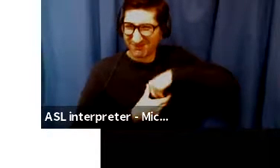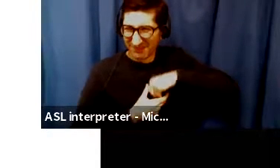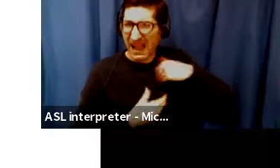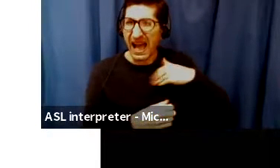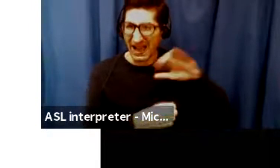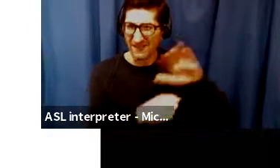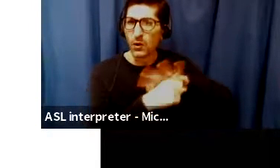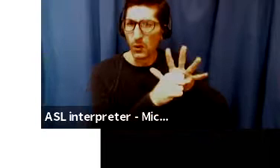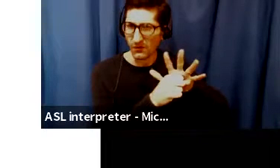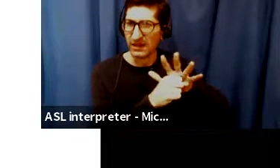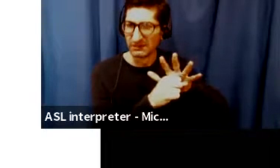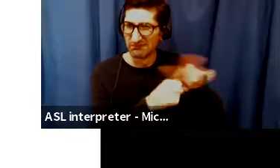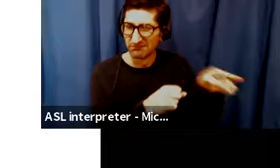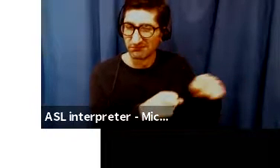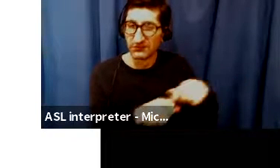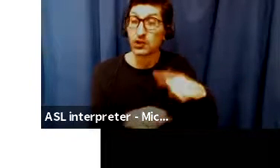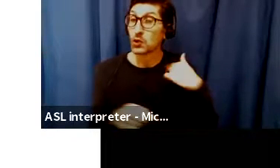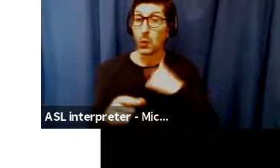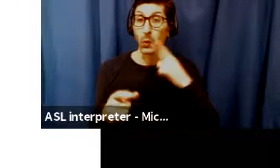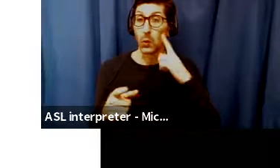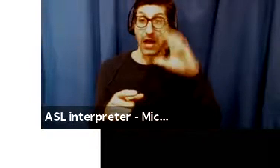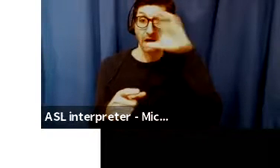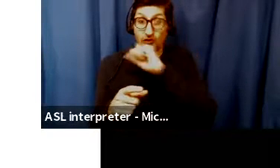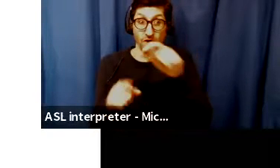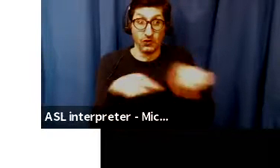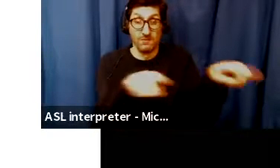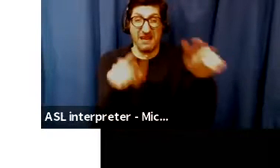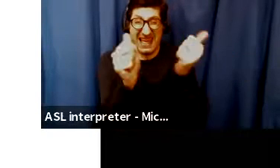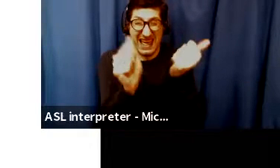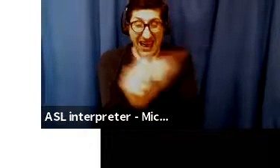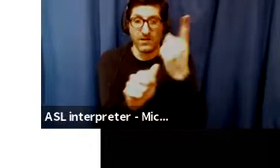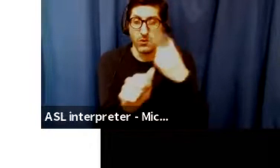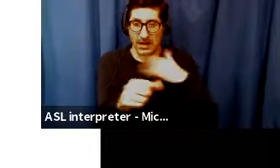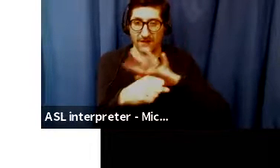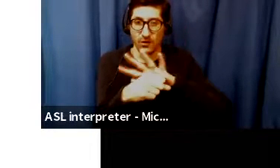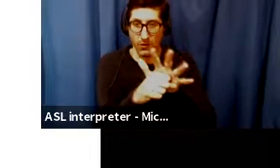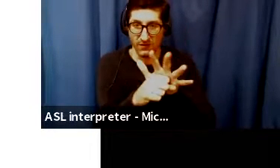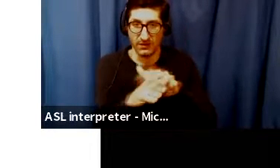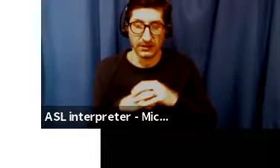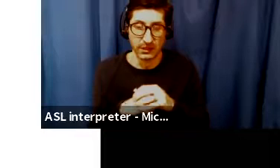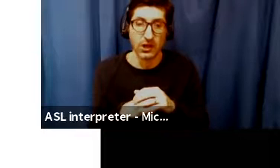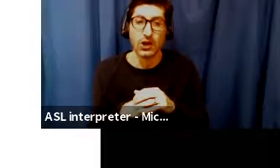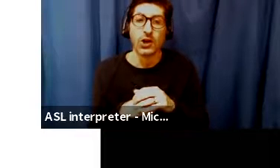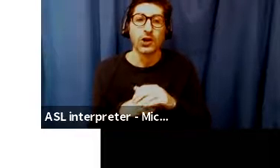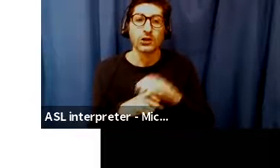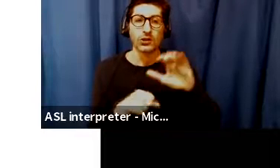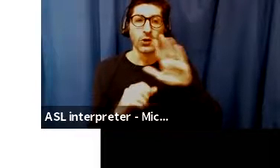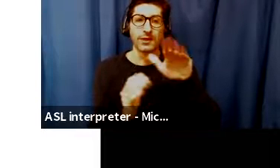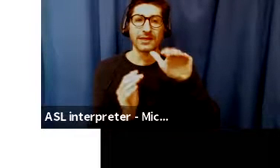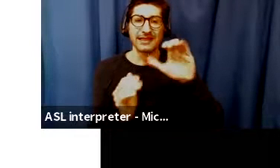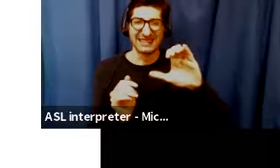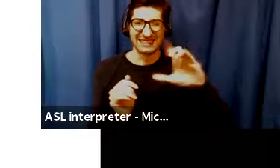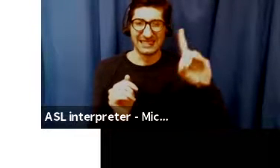a determination. We are looking at the Centers for Disease Control recommended protocols. As